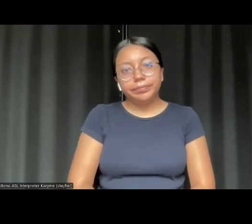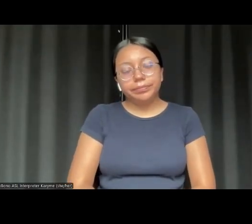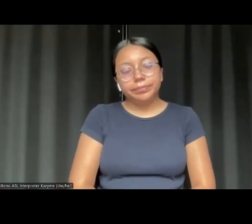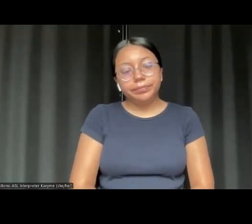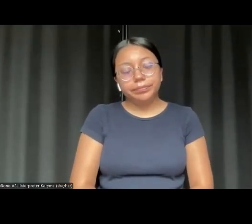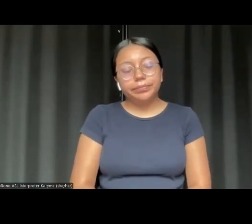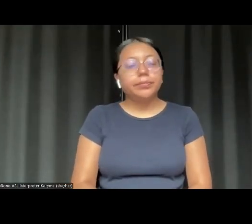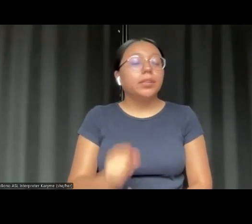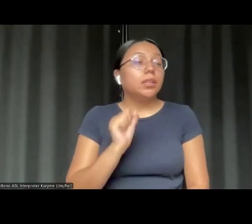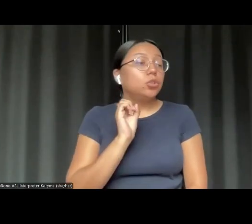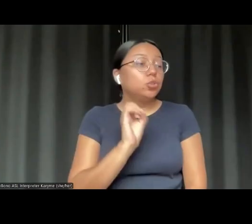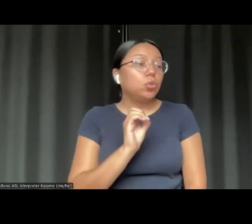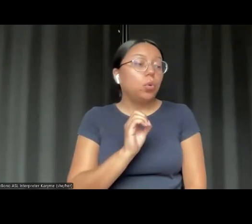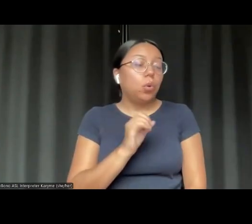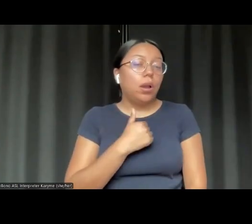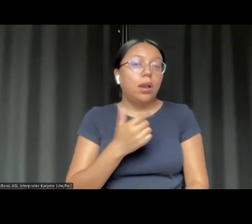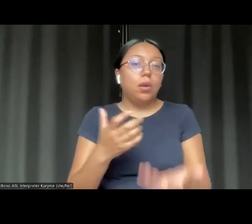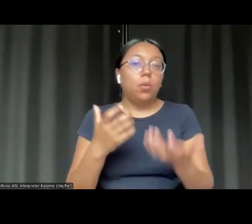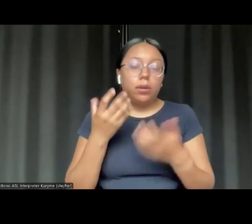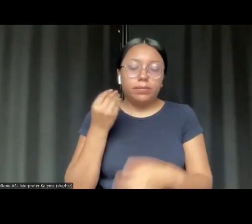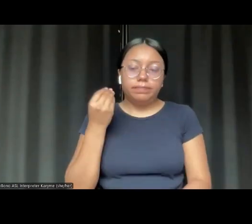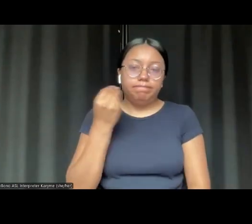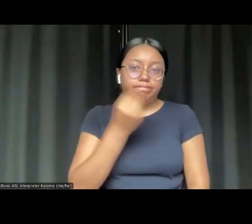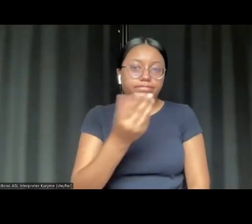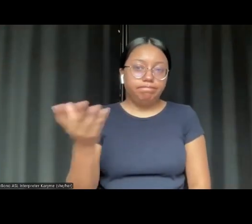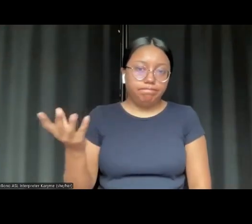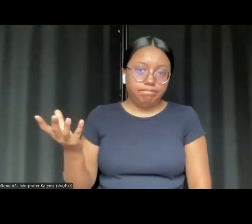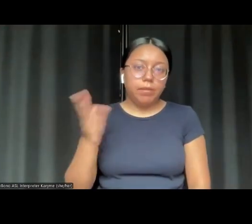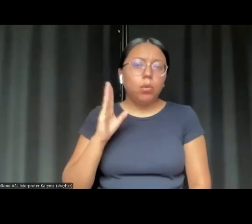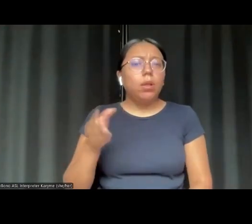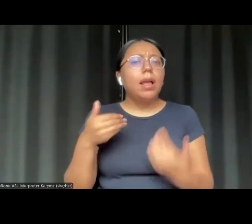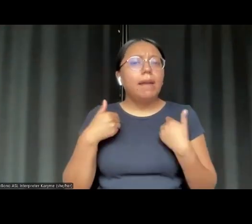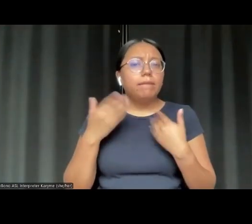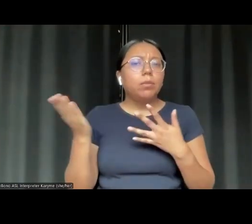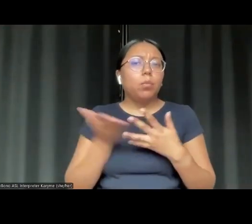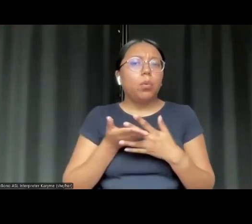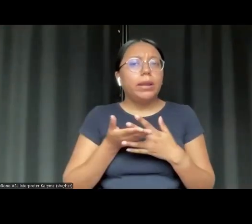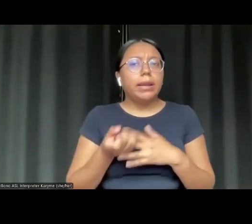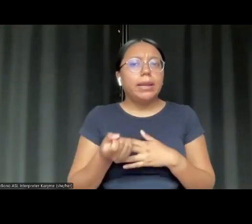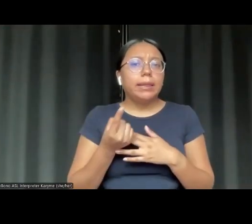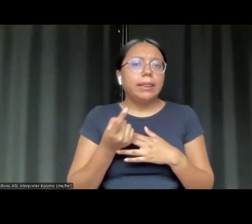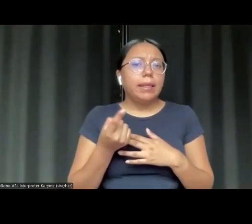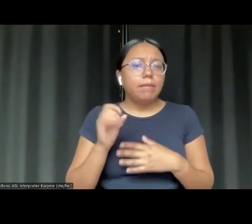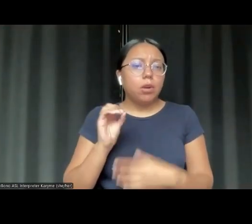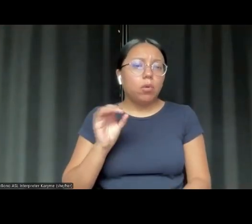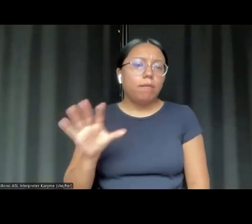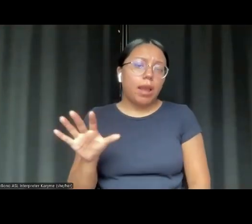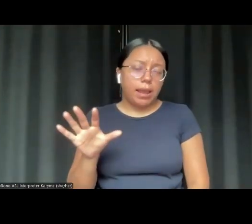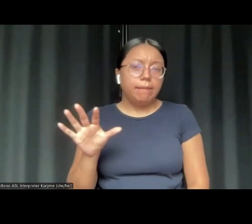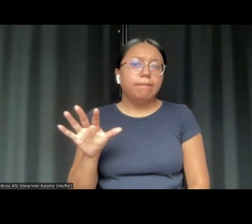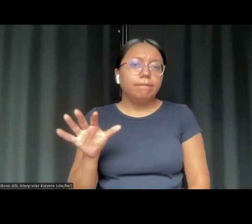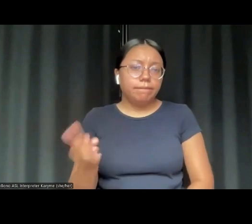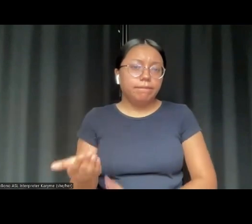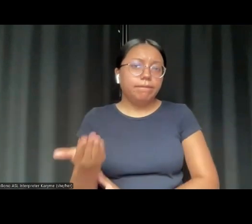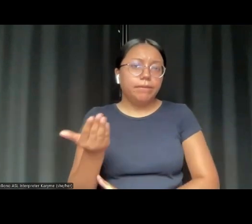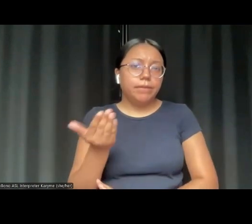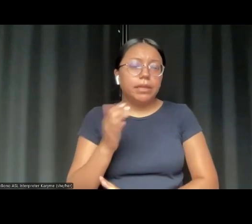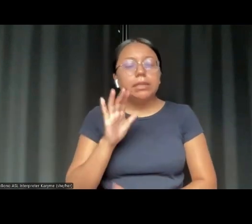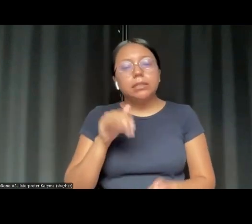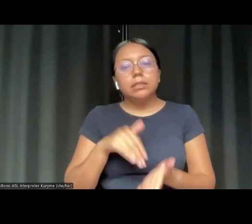So I wanted to also let people know we'll be taking a break at 11:05 Central